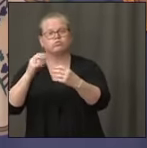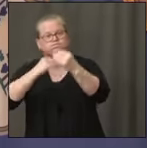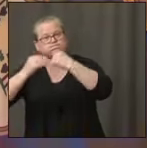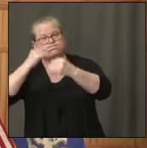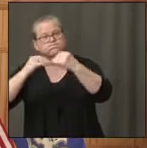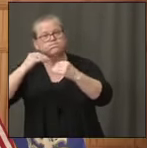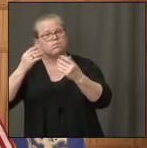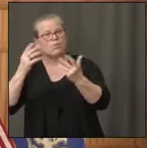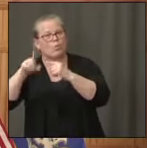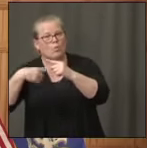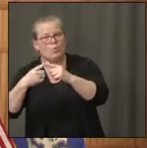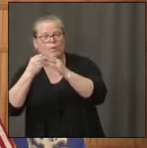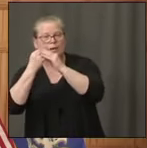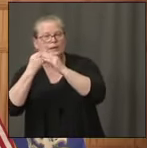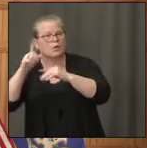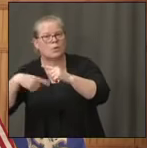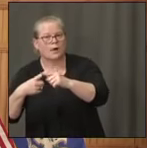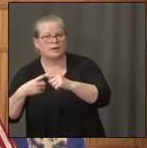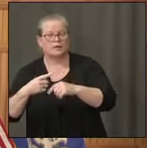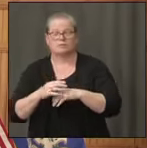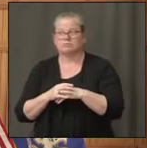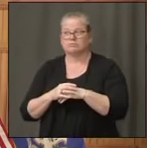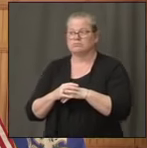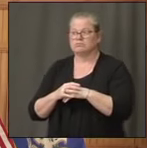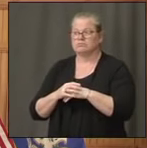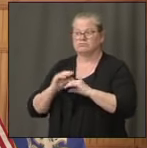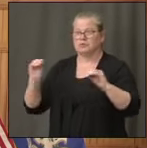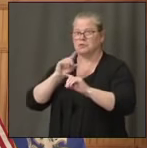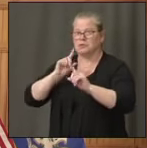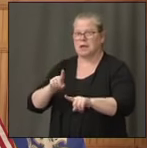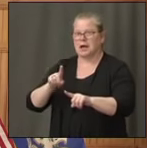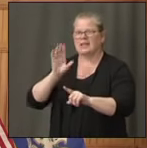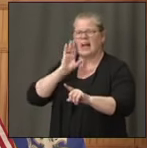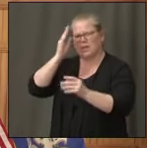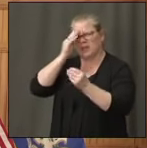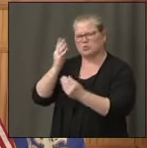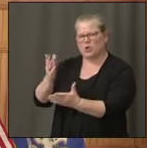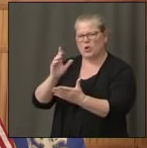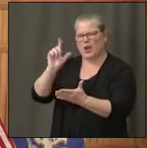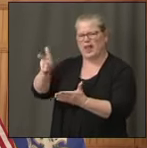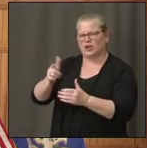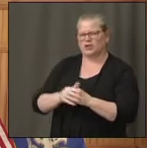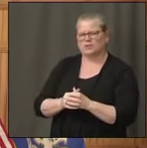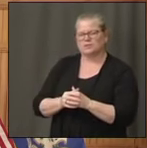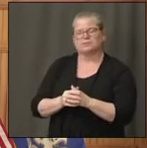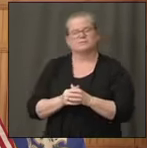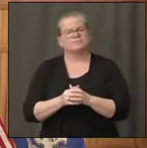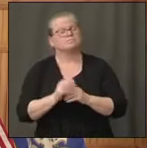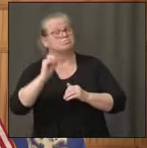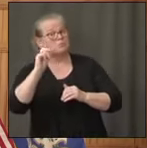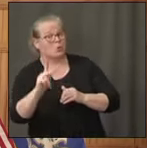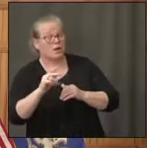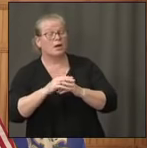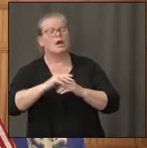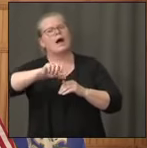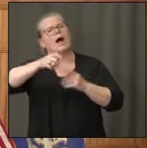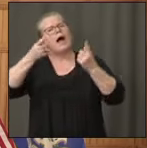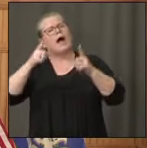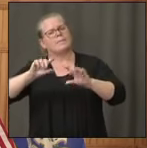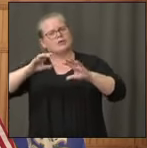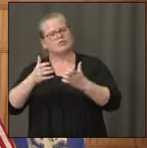you to respond to a lawsuit that was recently filed by a group of five small business owners